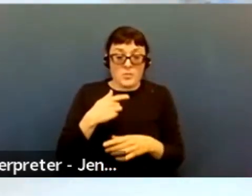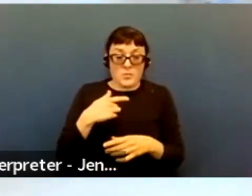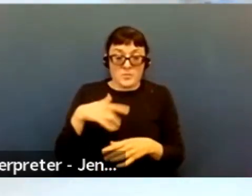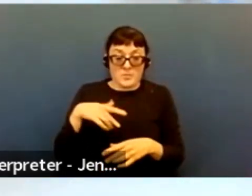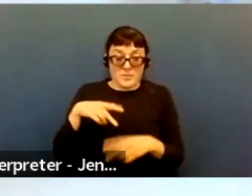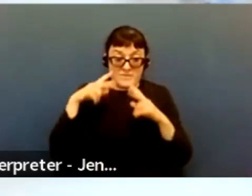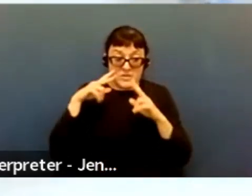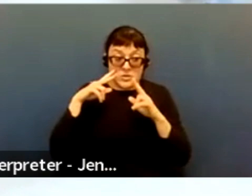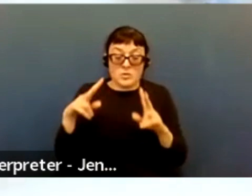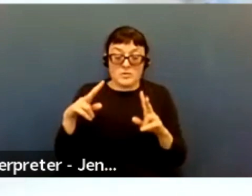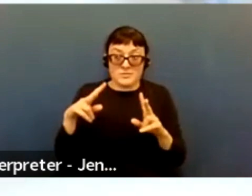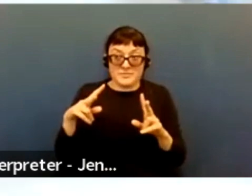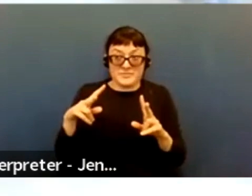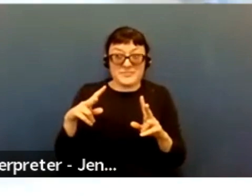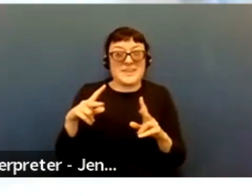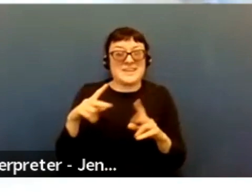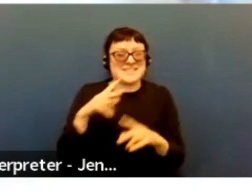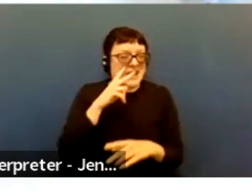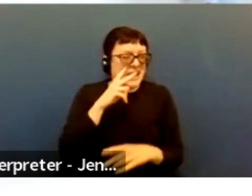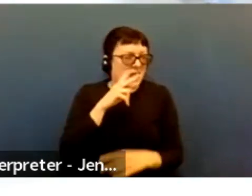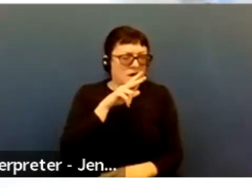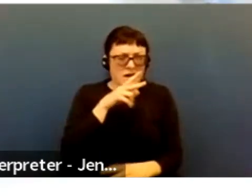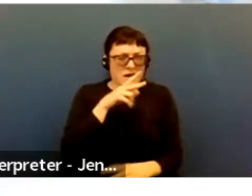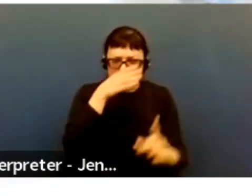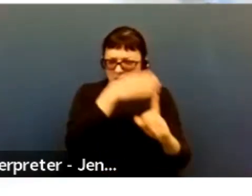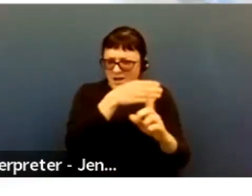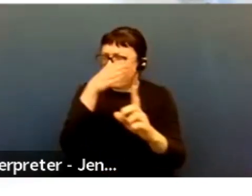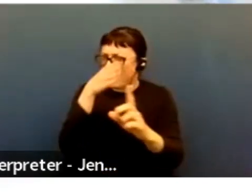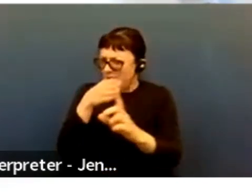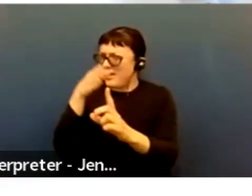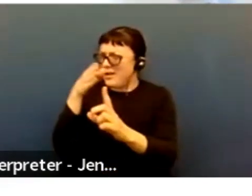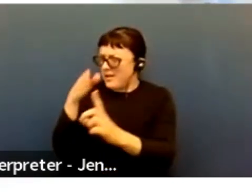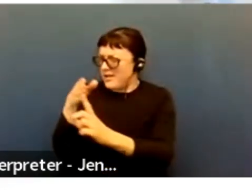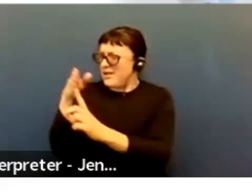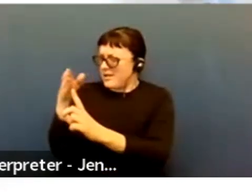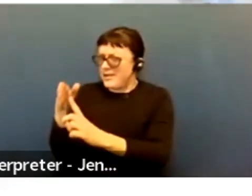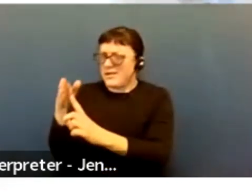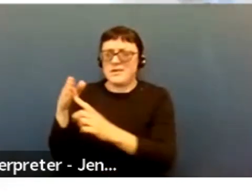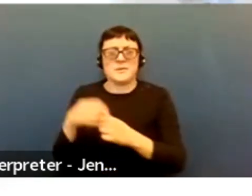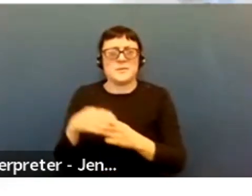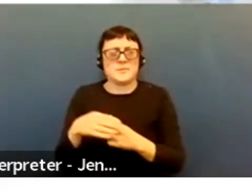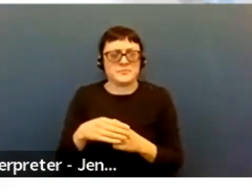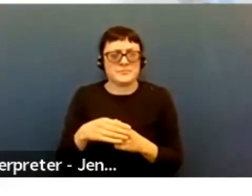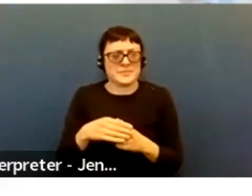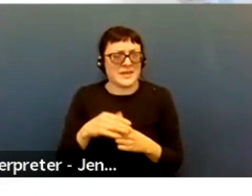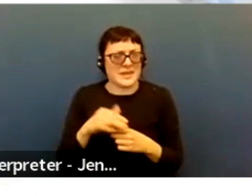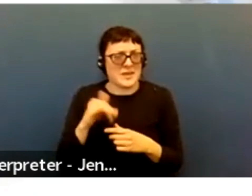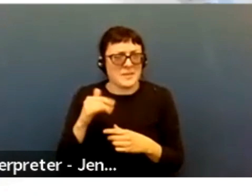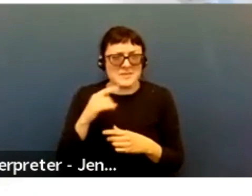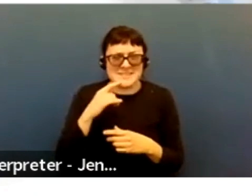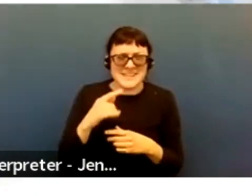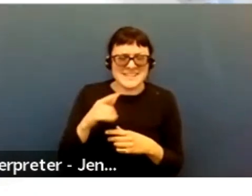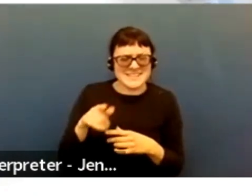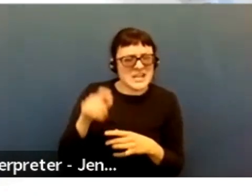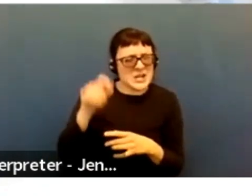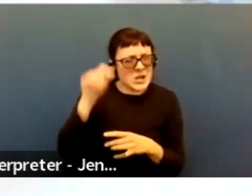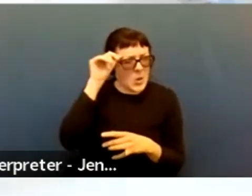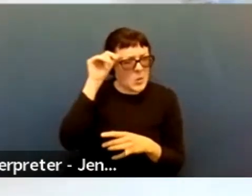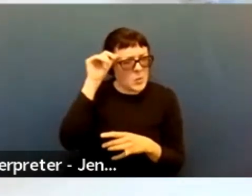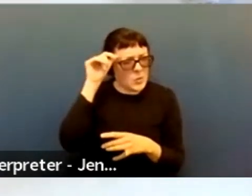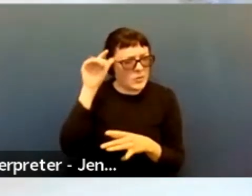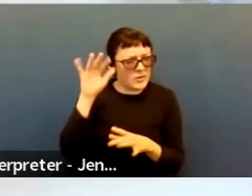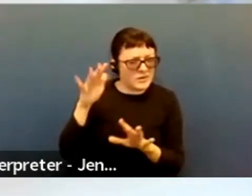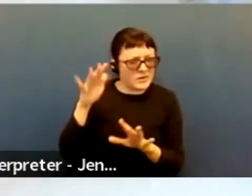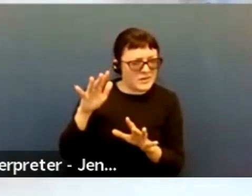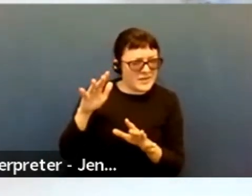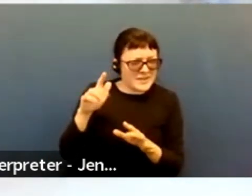would say the way to look at that character is she's seeing a lot of things. Like, maybe again, you